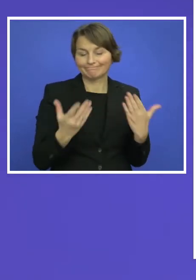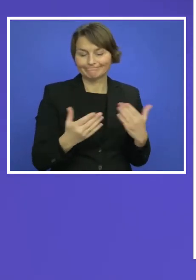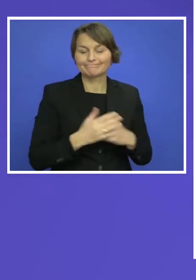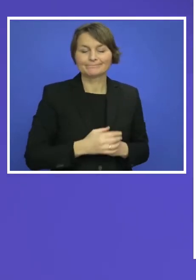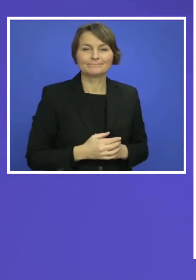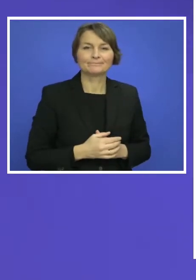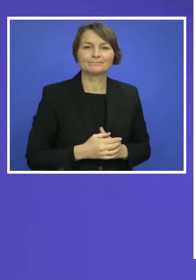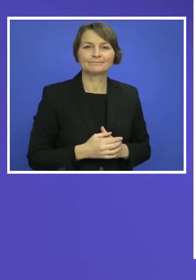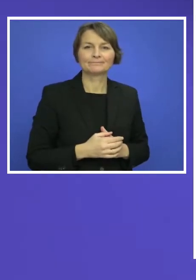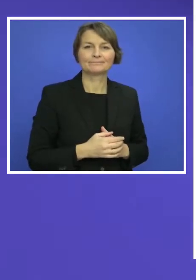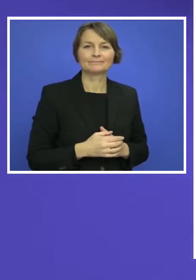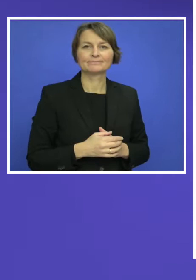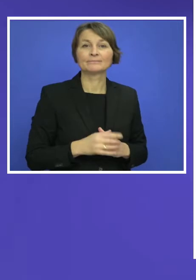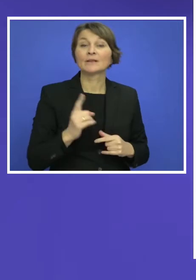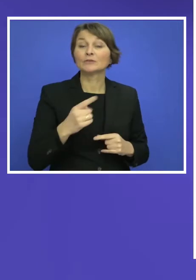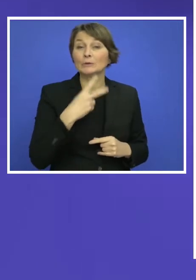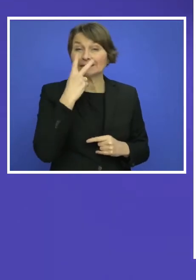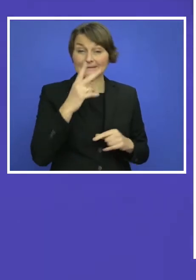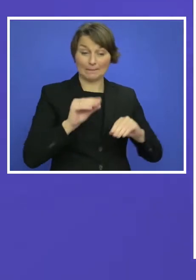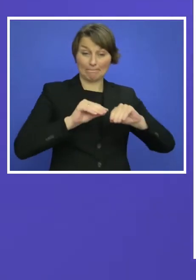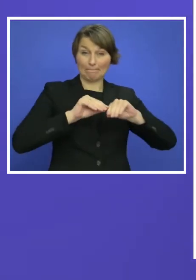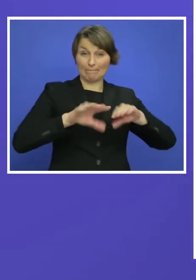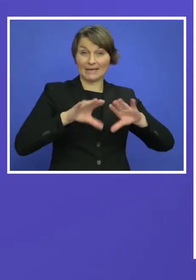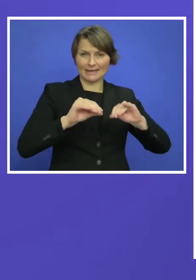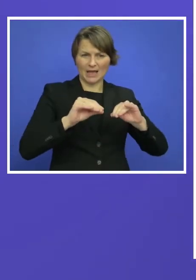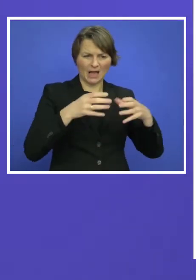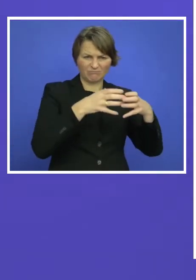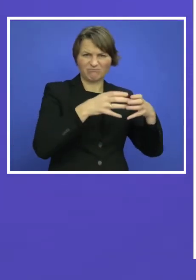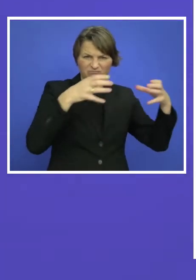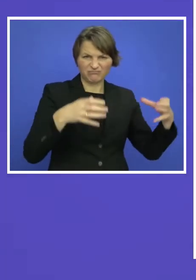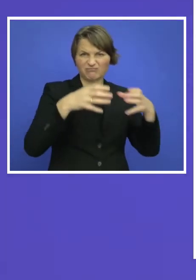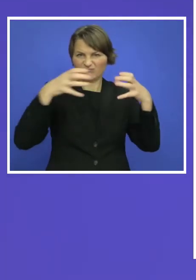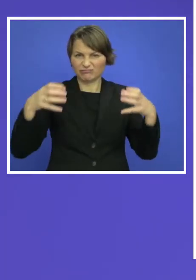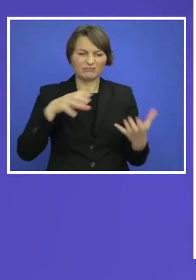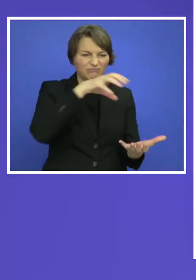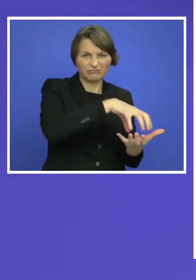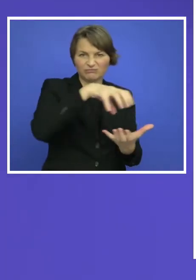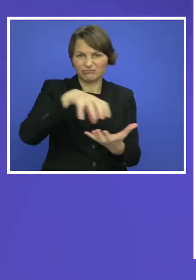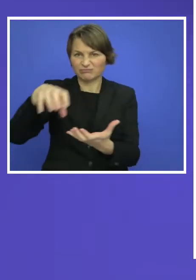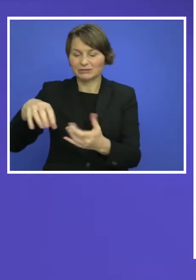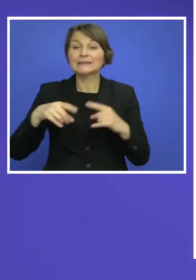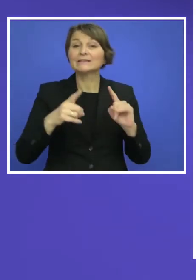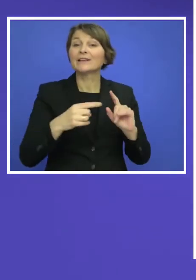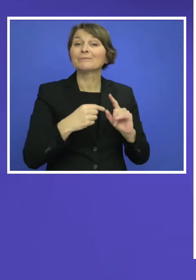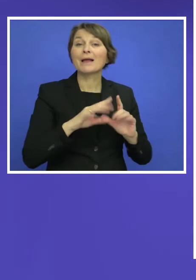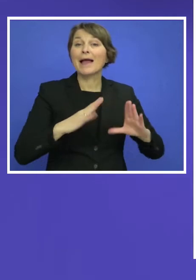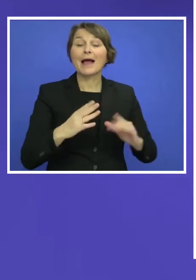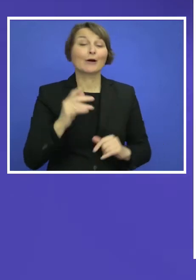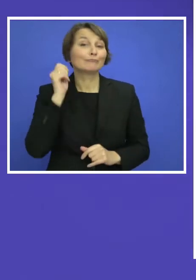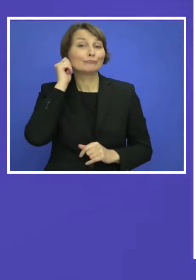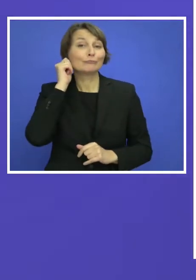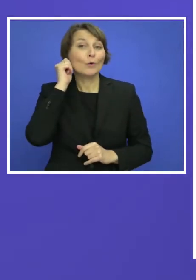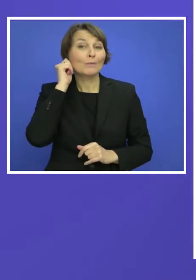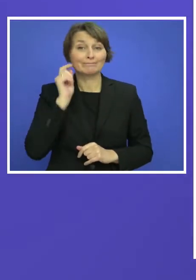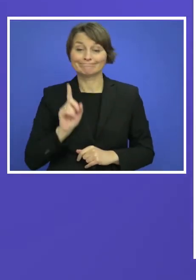media institutions. If, for example, she's a media presenter, it's the